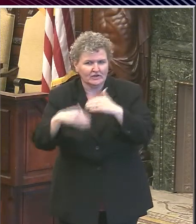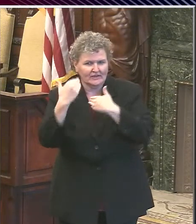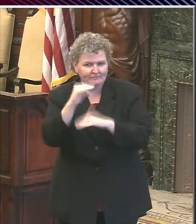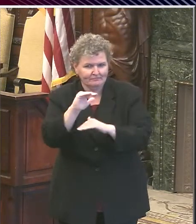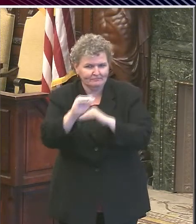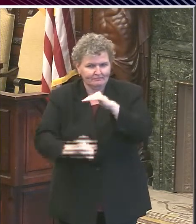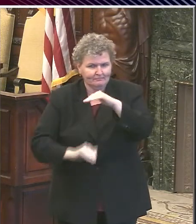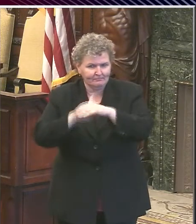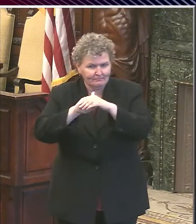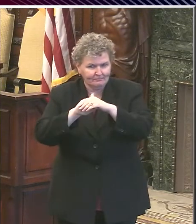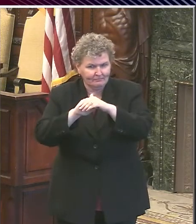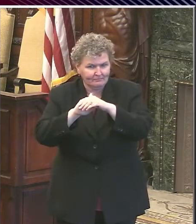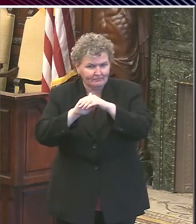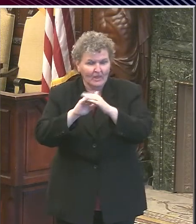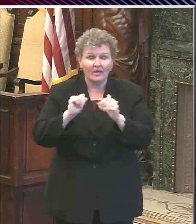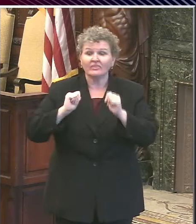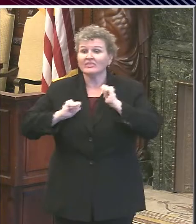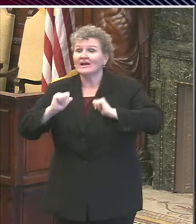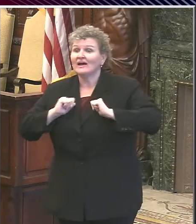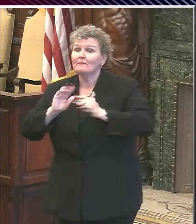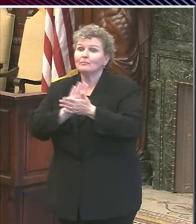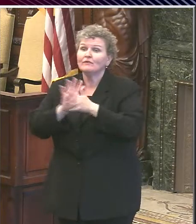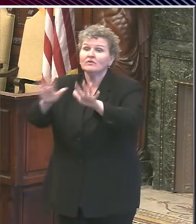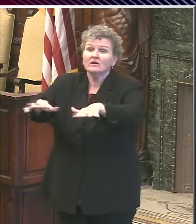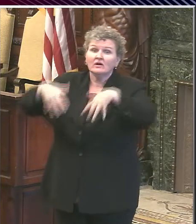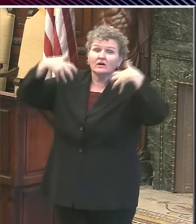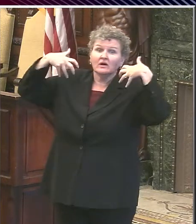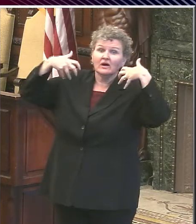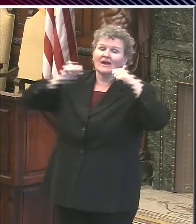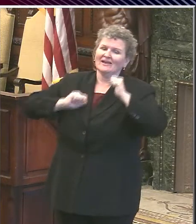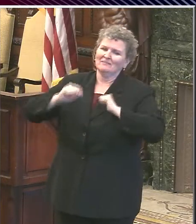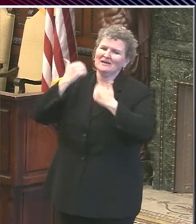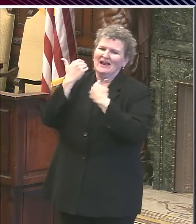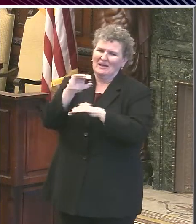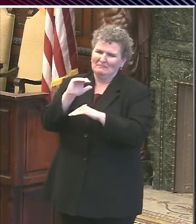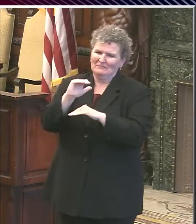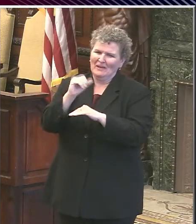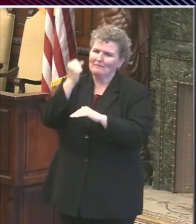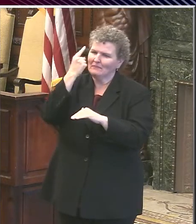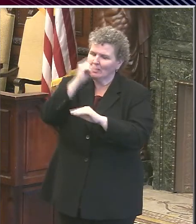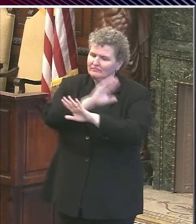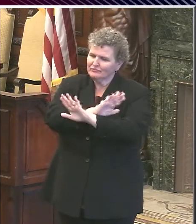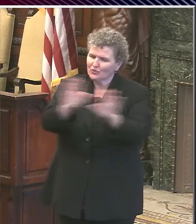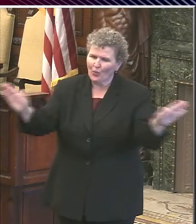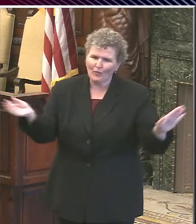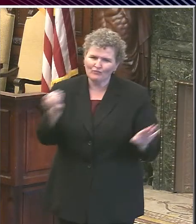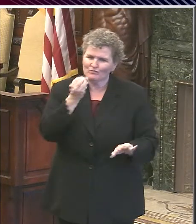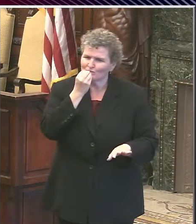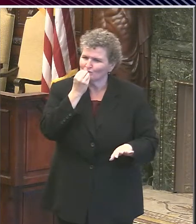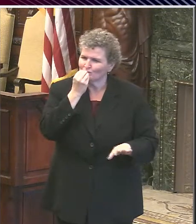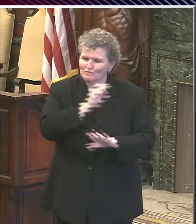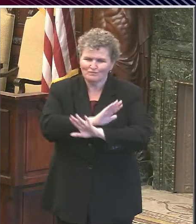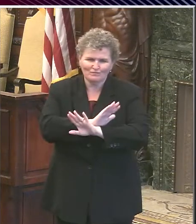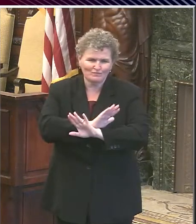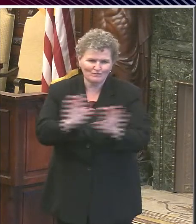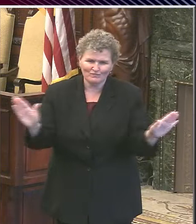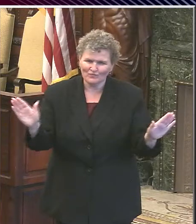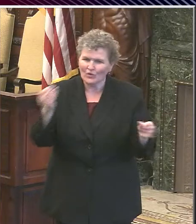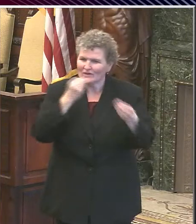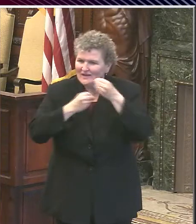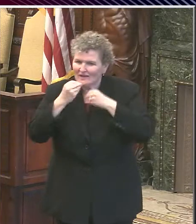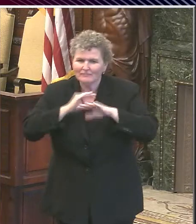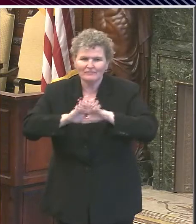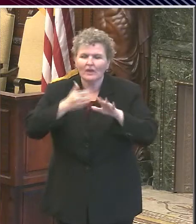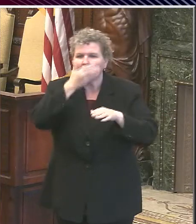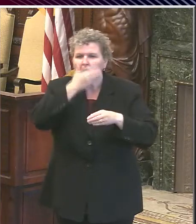And theaters, it can open up with restrictions on the number of people and also without the ability to serve food, because if people are eating in a theater, that means that they're not